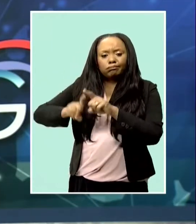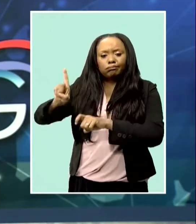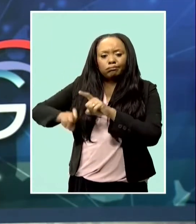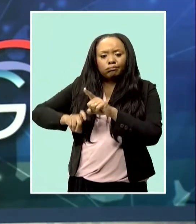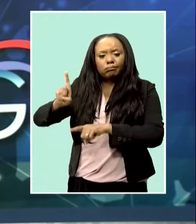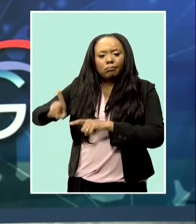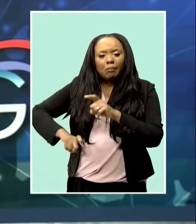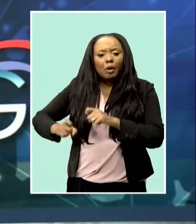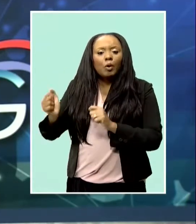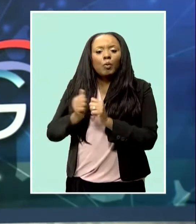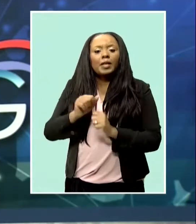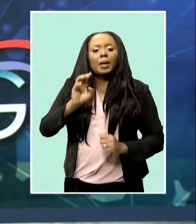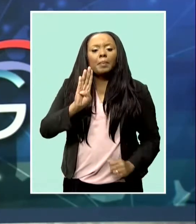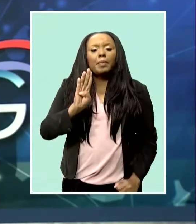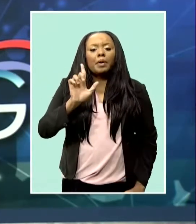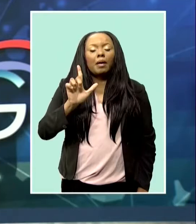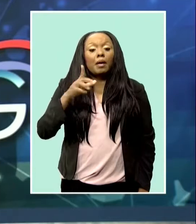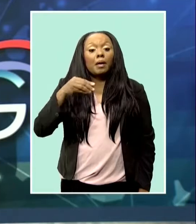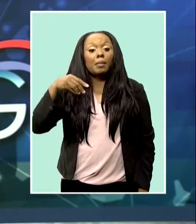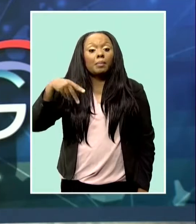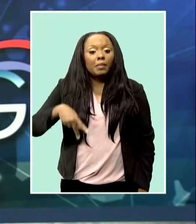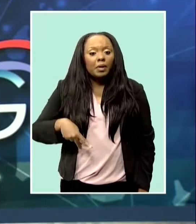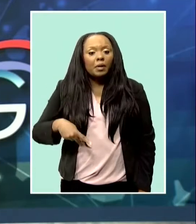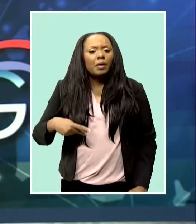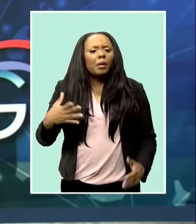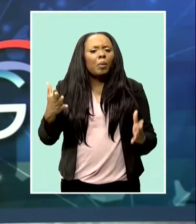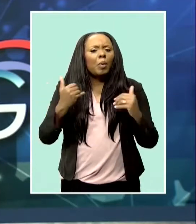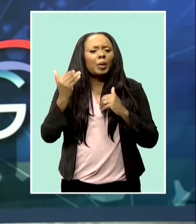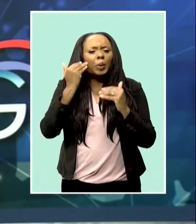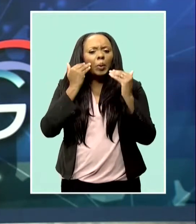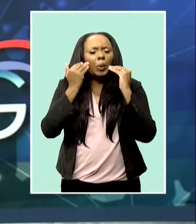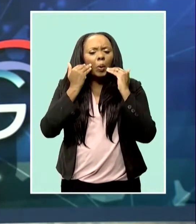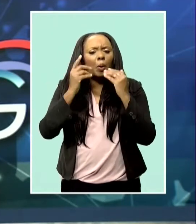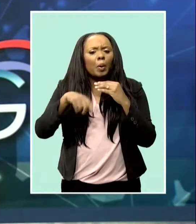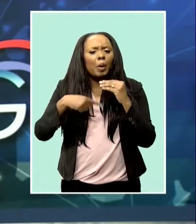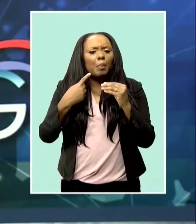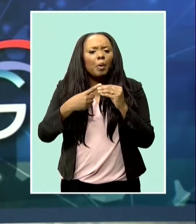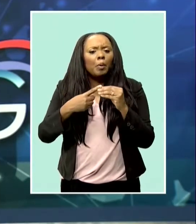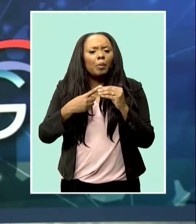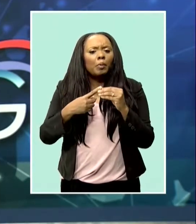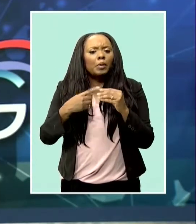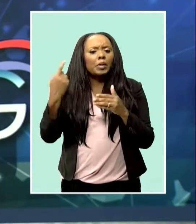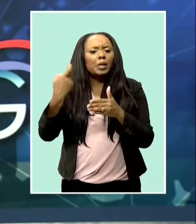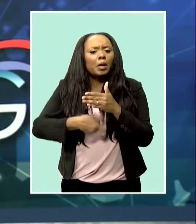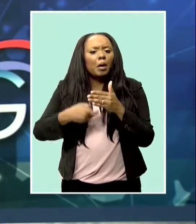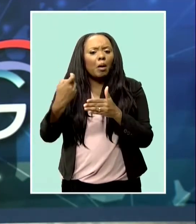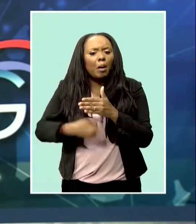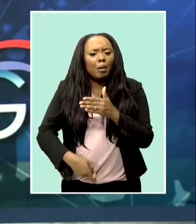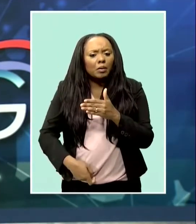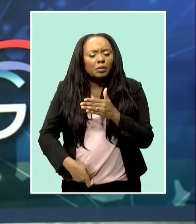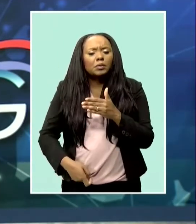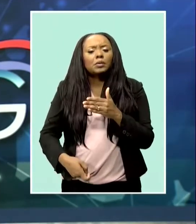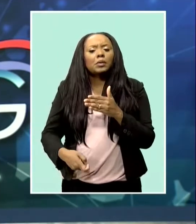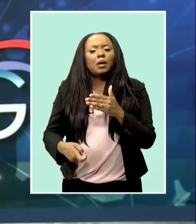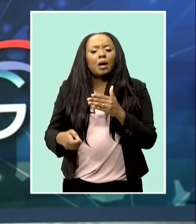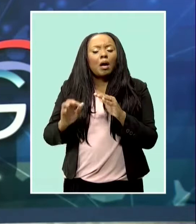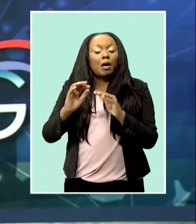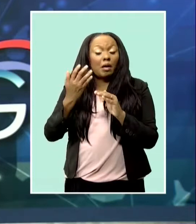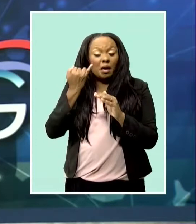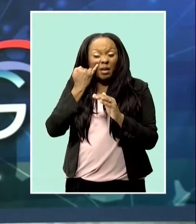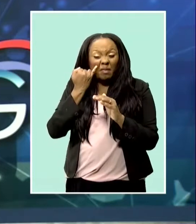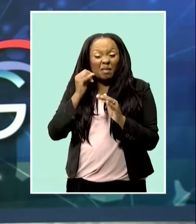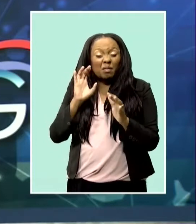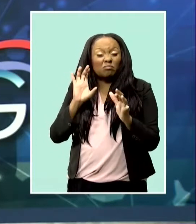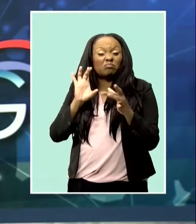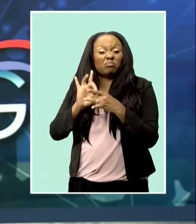has called into question the depreciation rates that will be used by the Fair Trading Commission to form part of the decision on whether